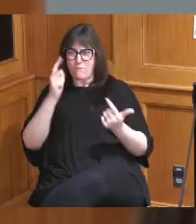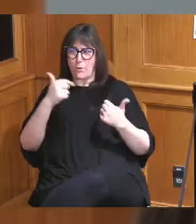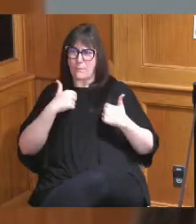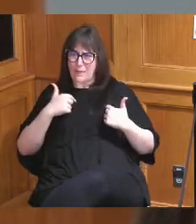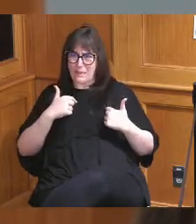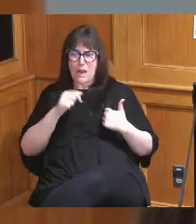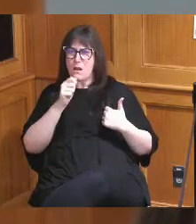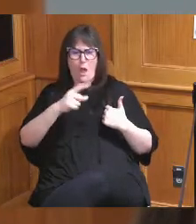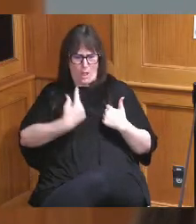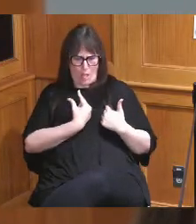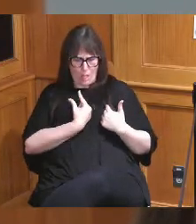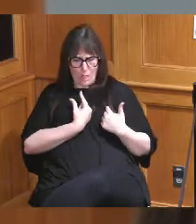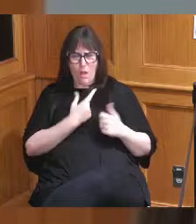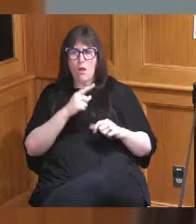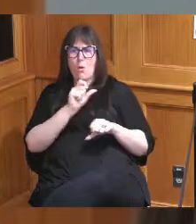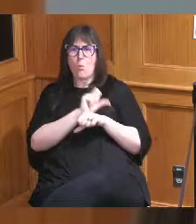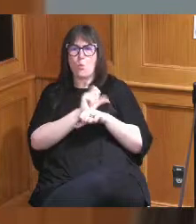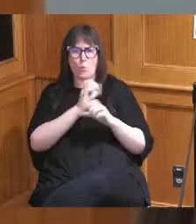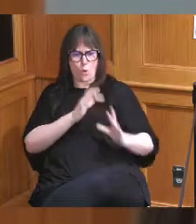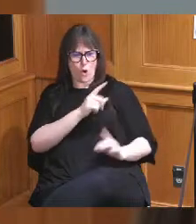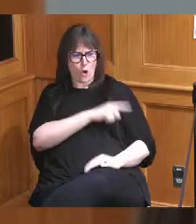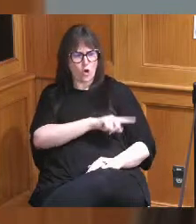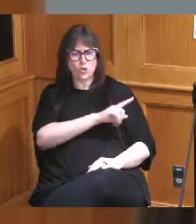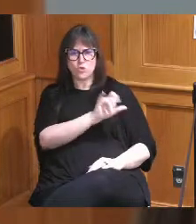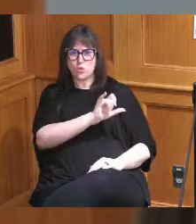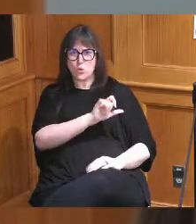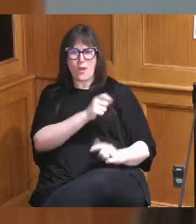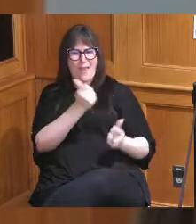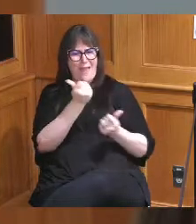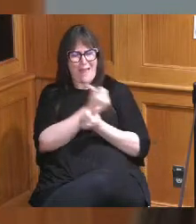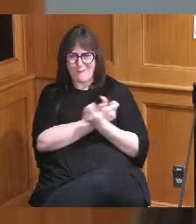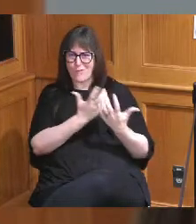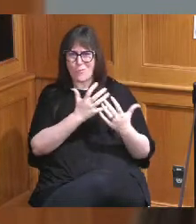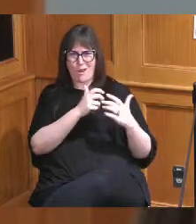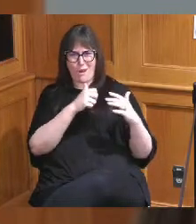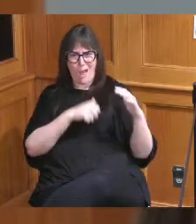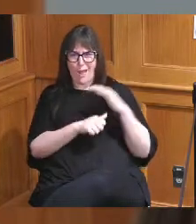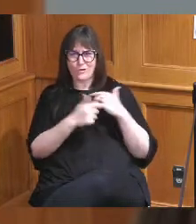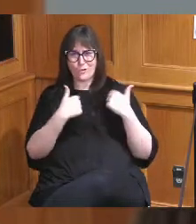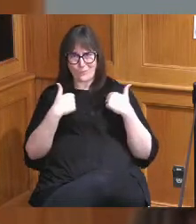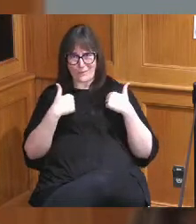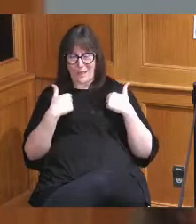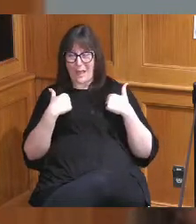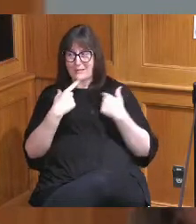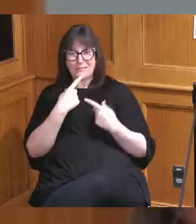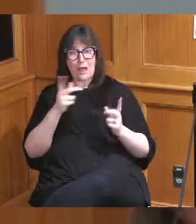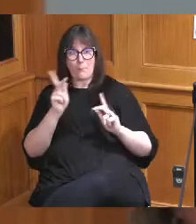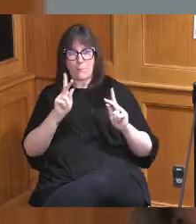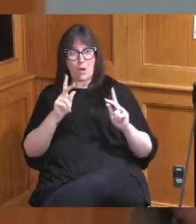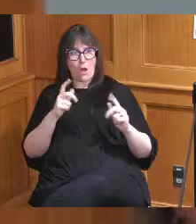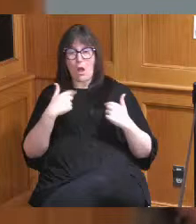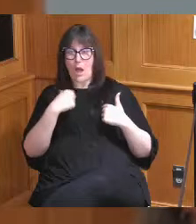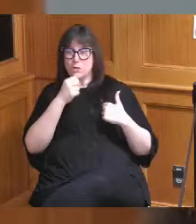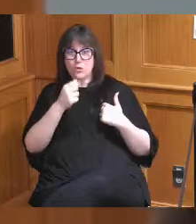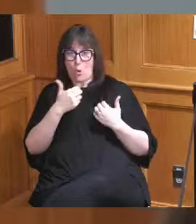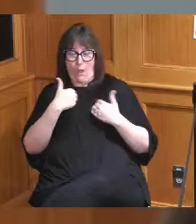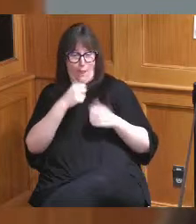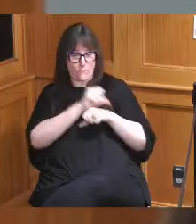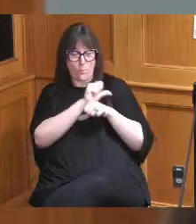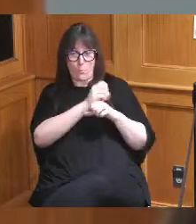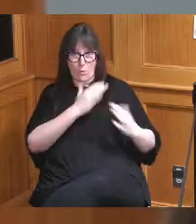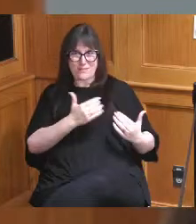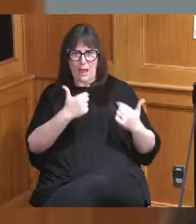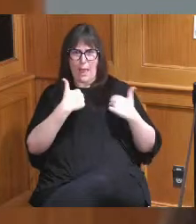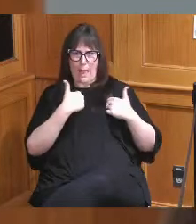just about me, it's about the employees. It's about everyone that works for me. I tell people all the time, I don't have employees, I have families. So if I have